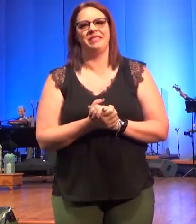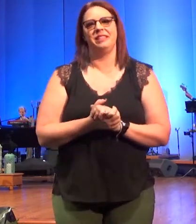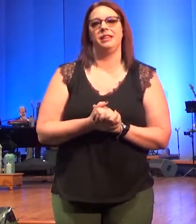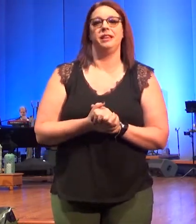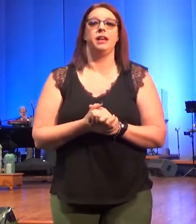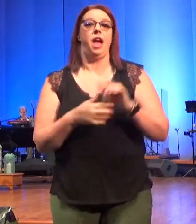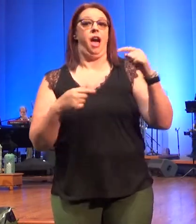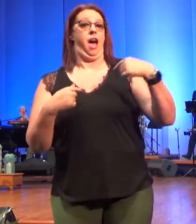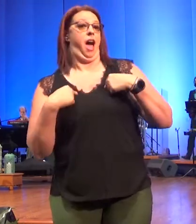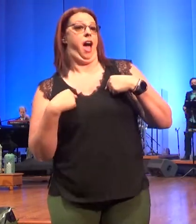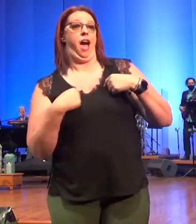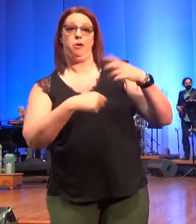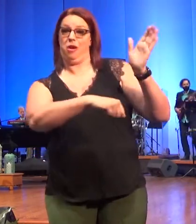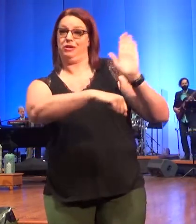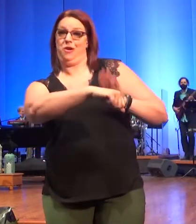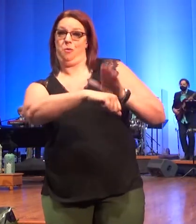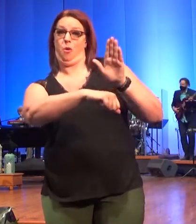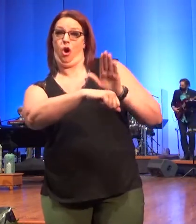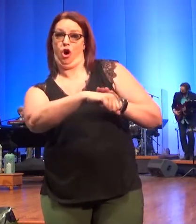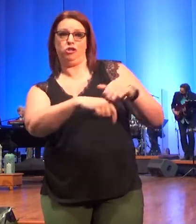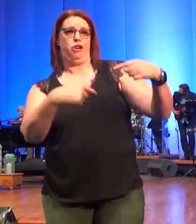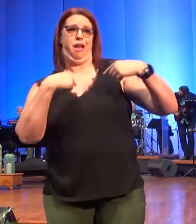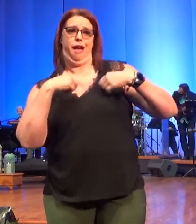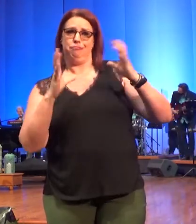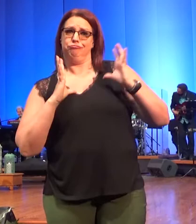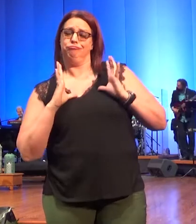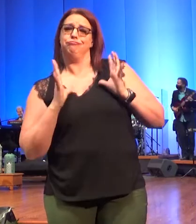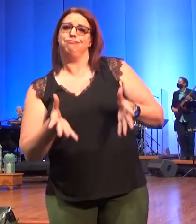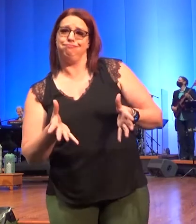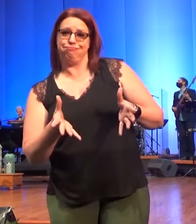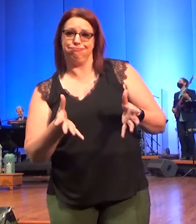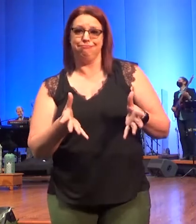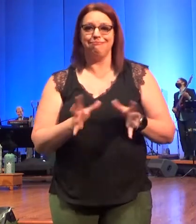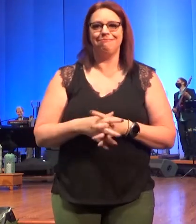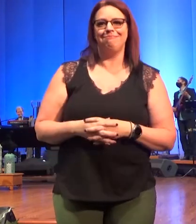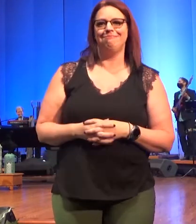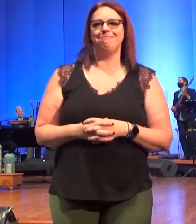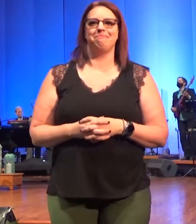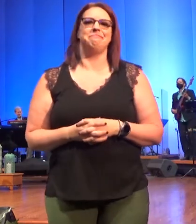I should probably warn you, I'll be just fine.